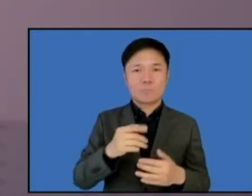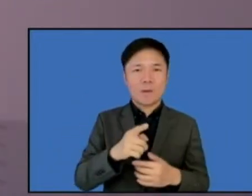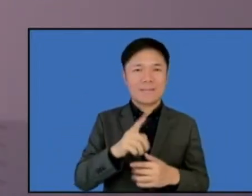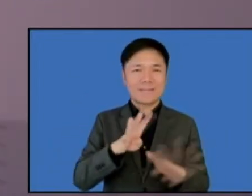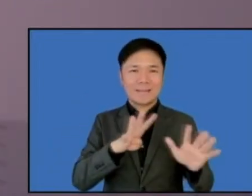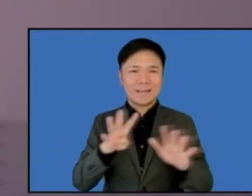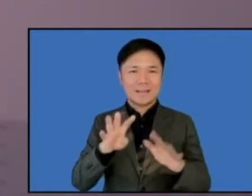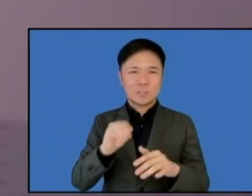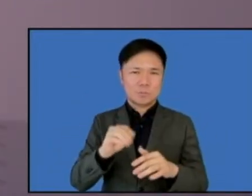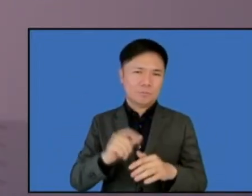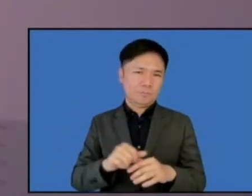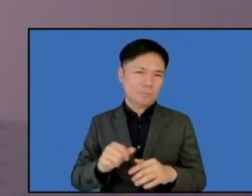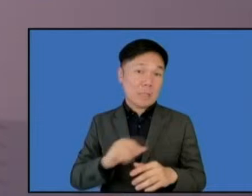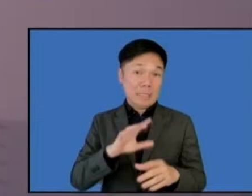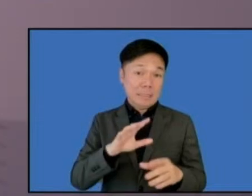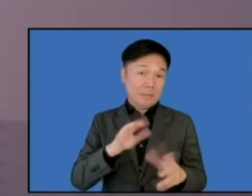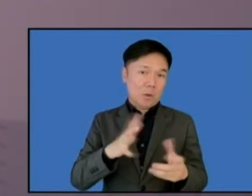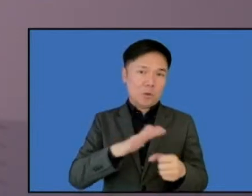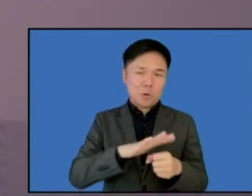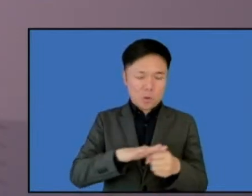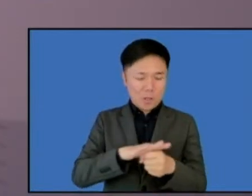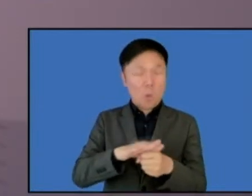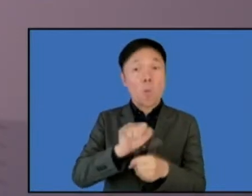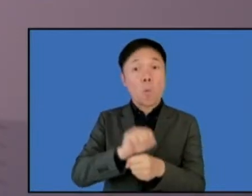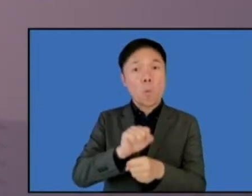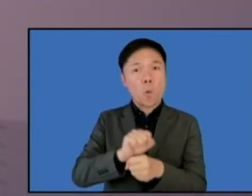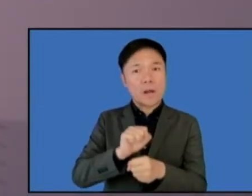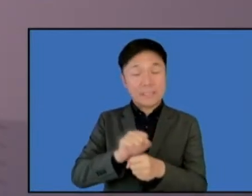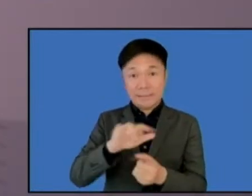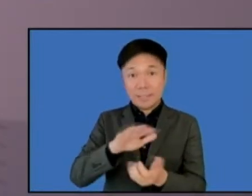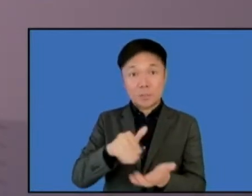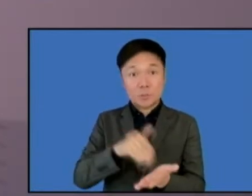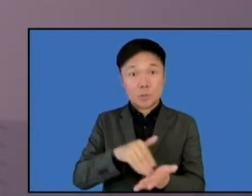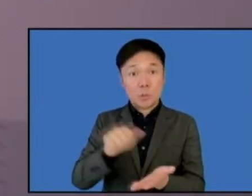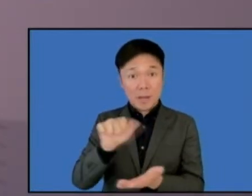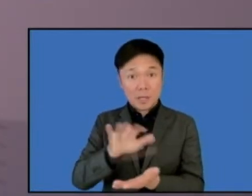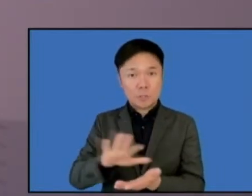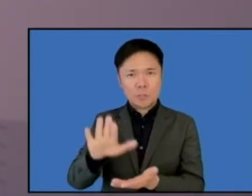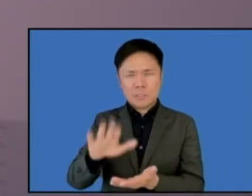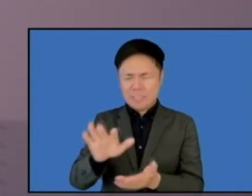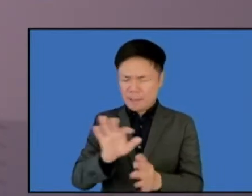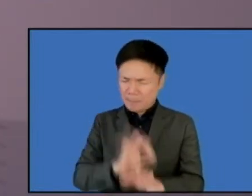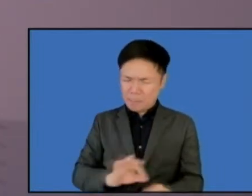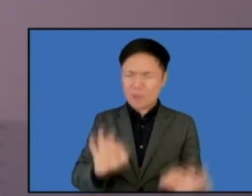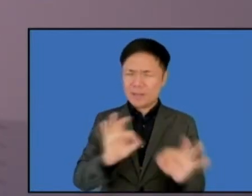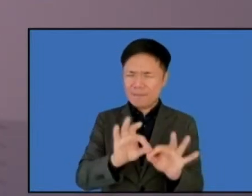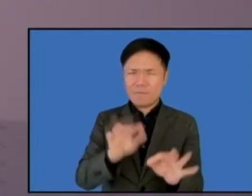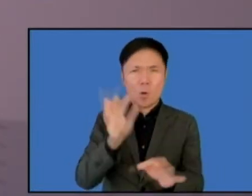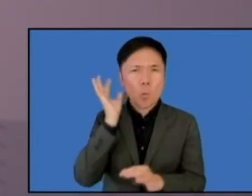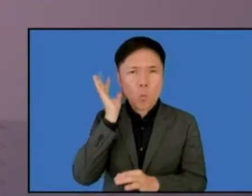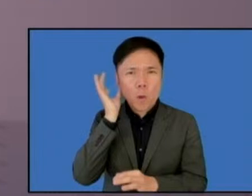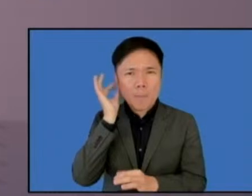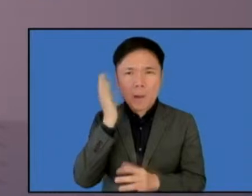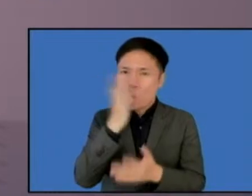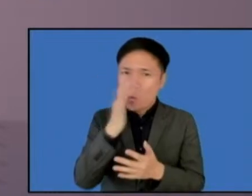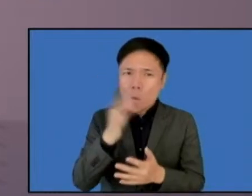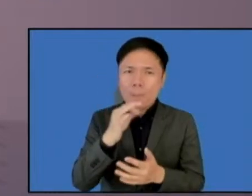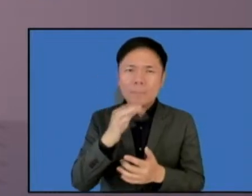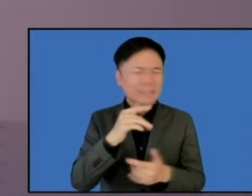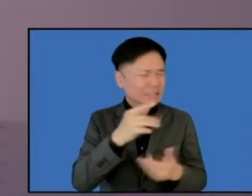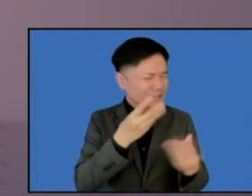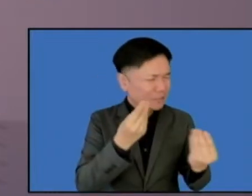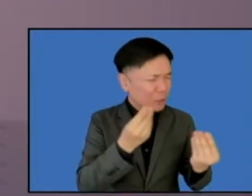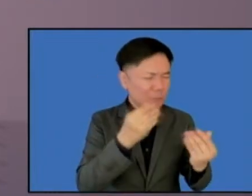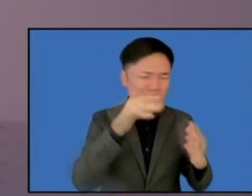Central Asia has become a vital part of life for many women, driven by economic and political instability, poverty, and high